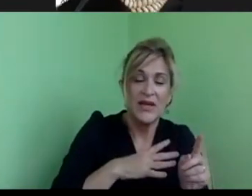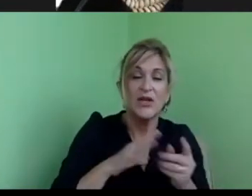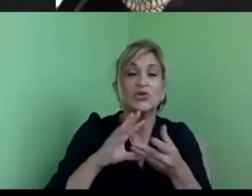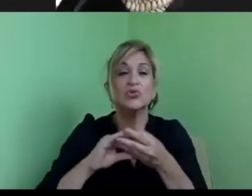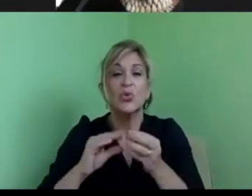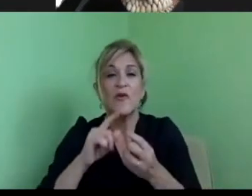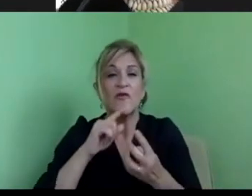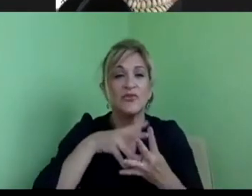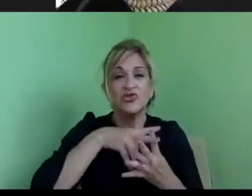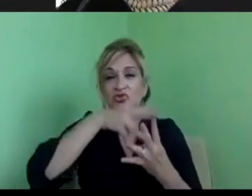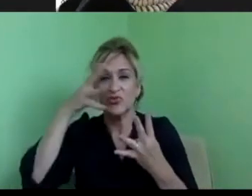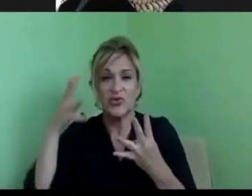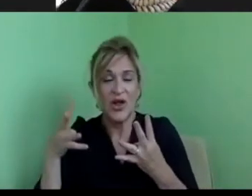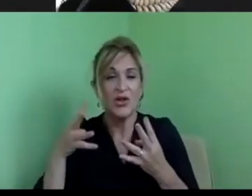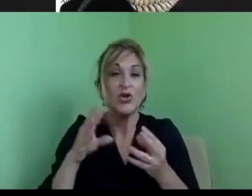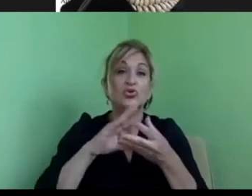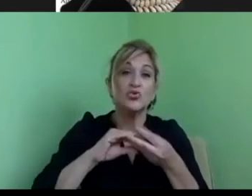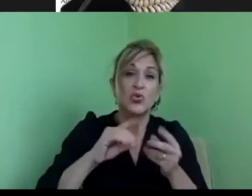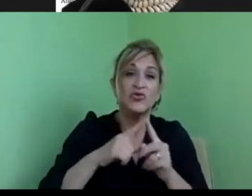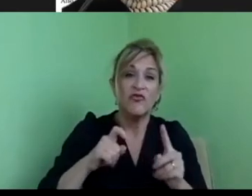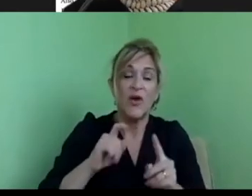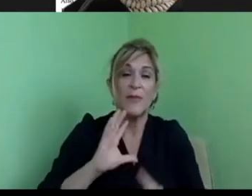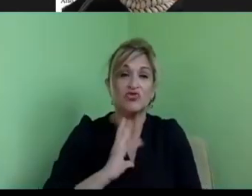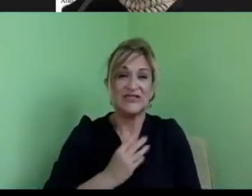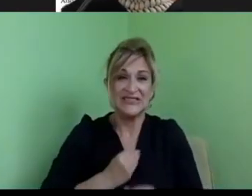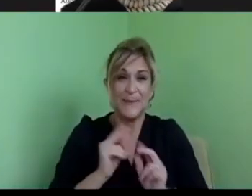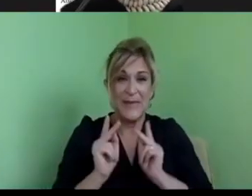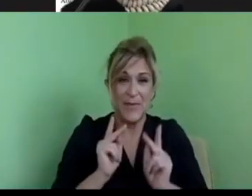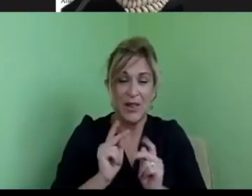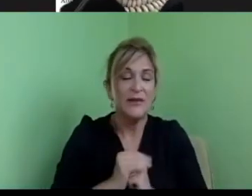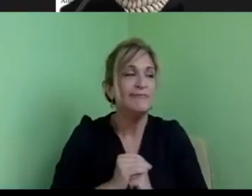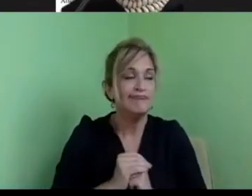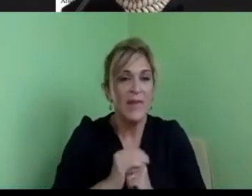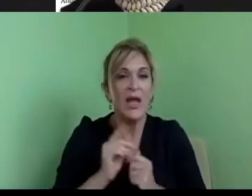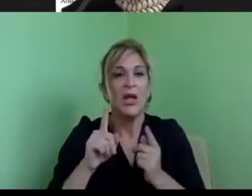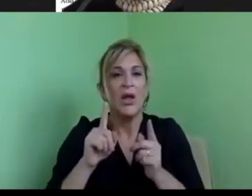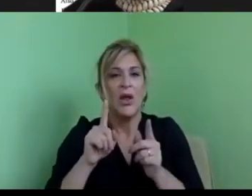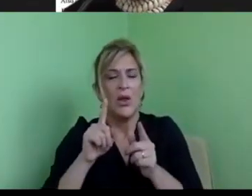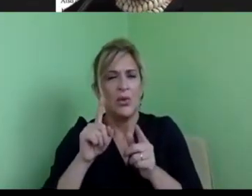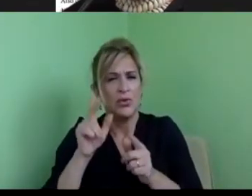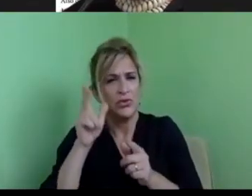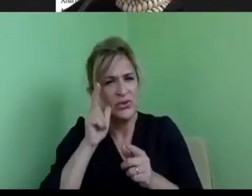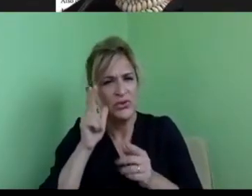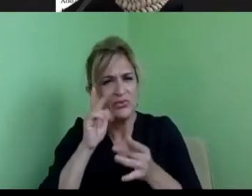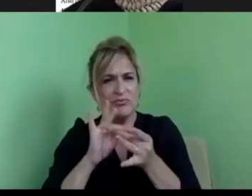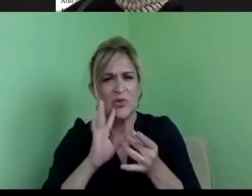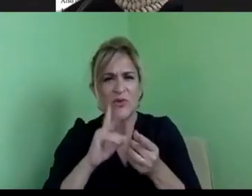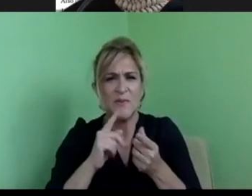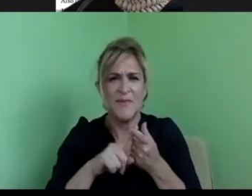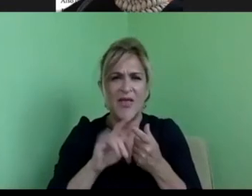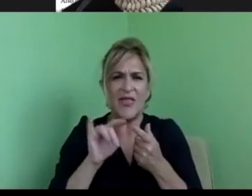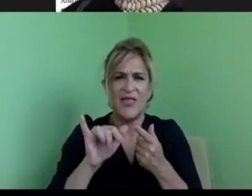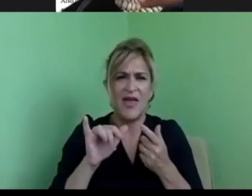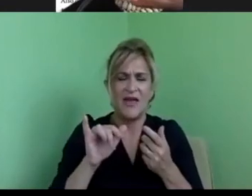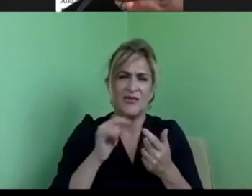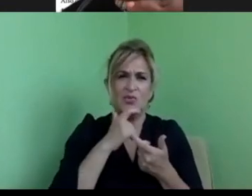transgender people you know the whole thing and like and now some of these stories are here and i'm horrified i don't want to watch any of them um